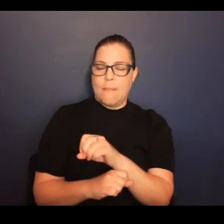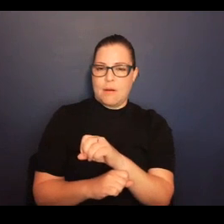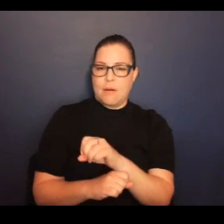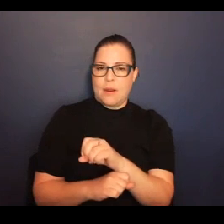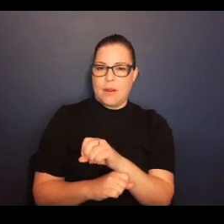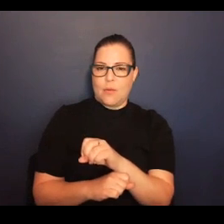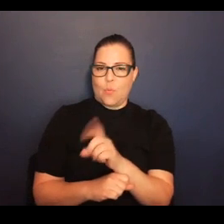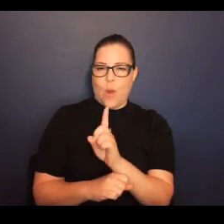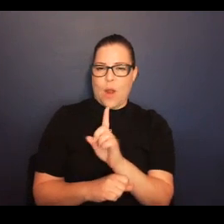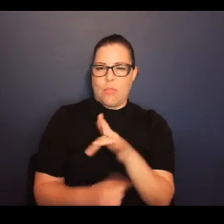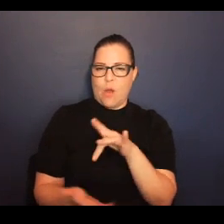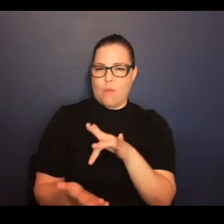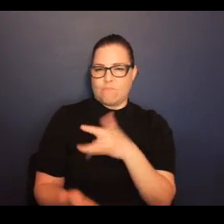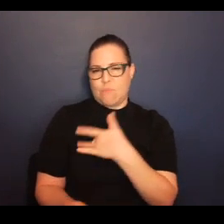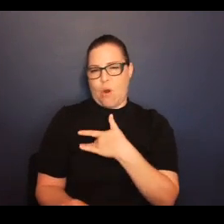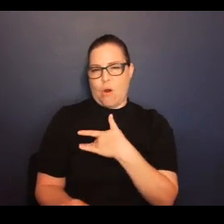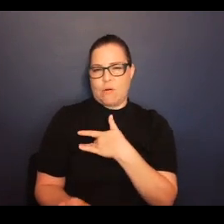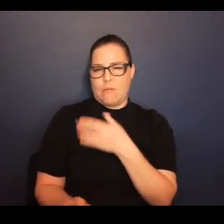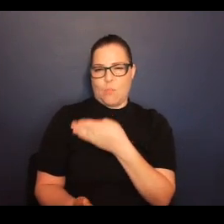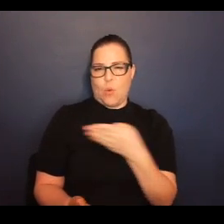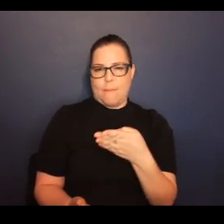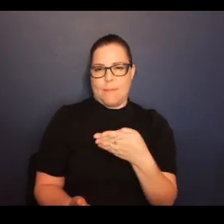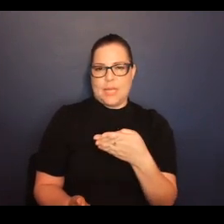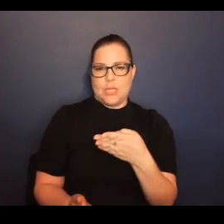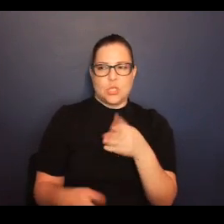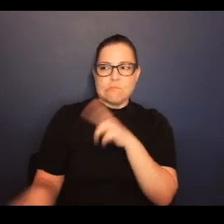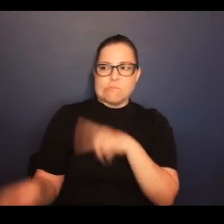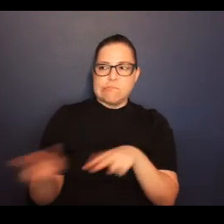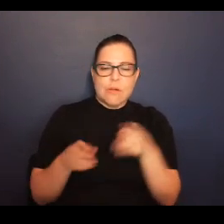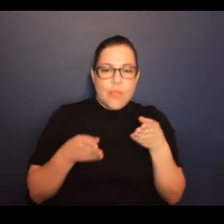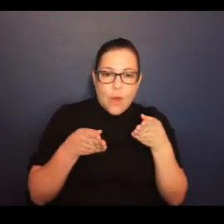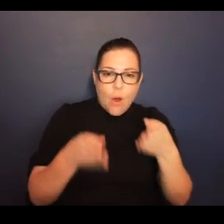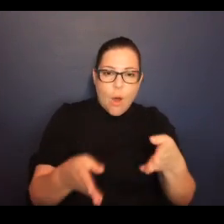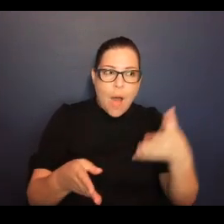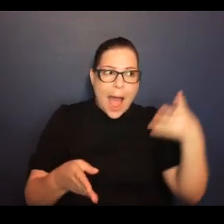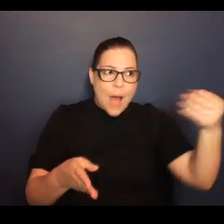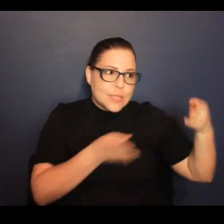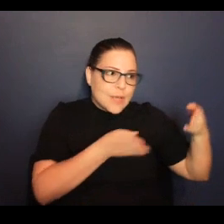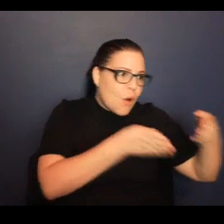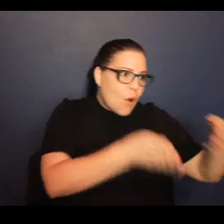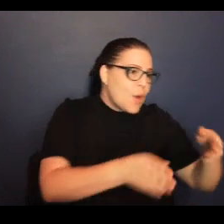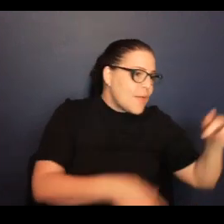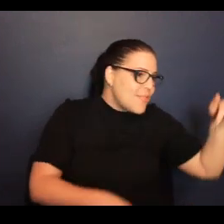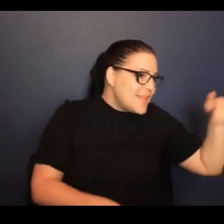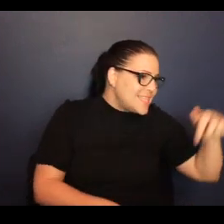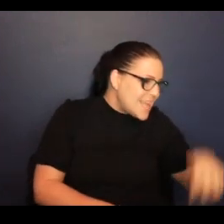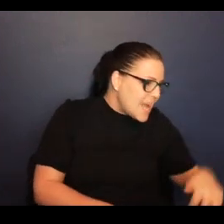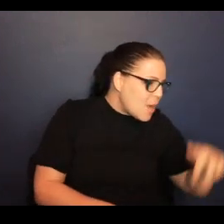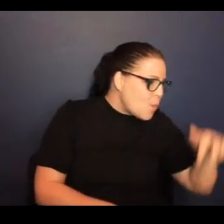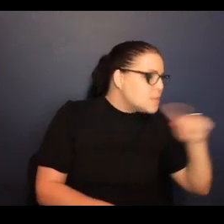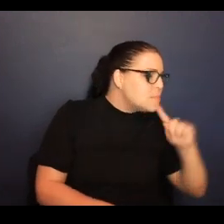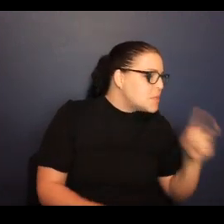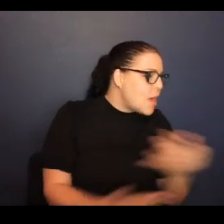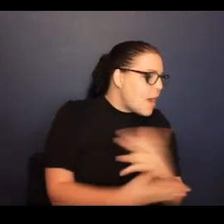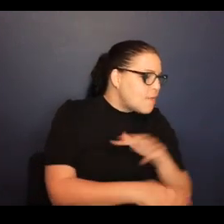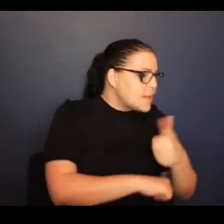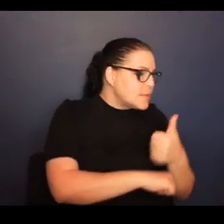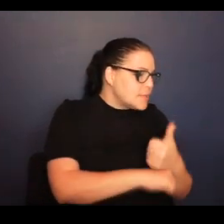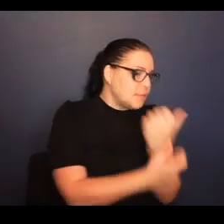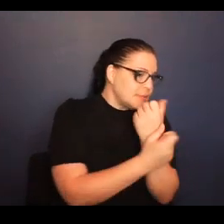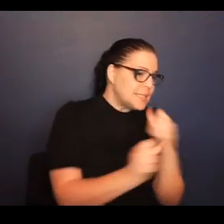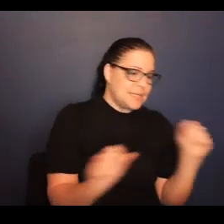heart of Boynton Village to walk through the interior hallways, the stairwells, the exterior, to make sure that we have everything that we planned, that